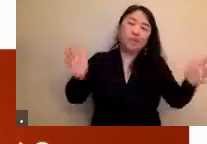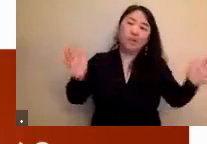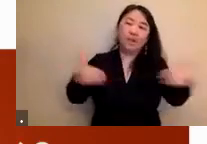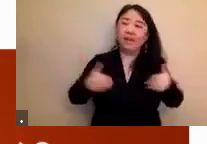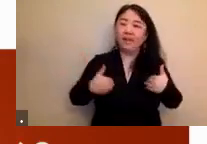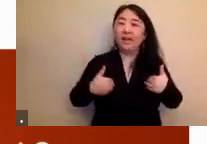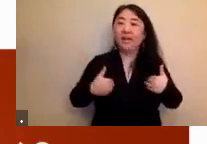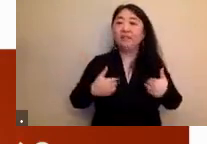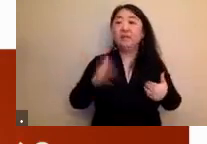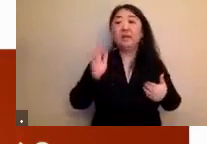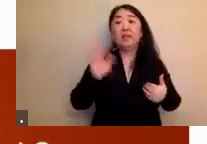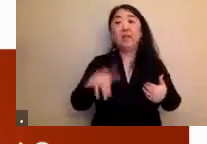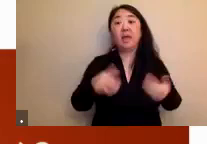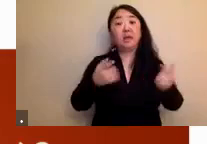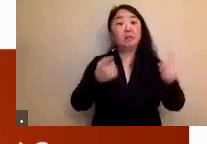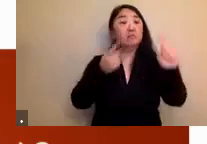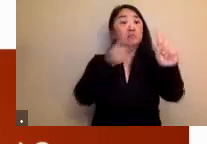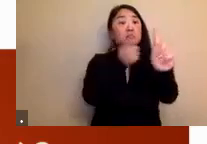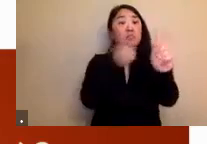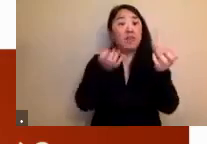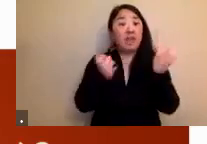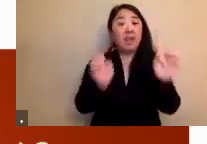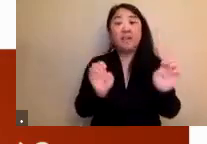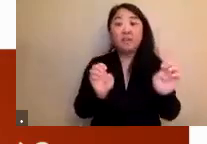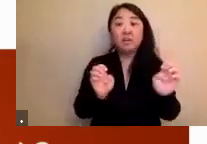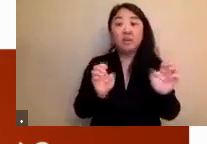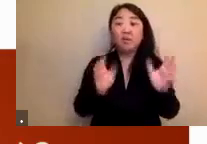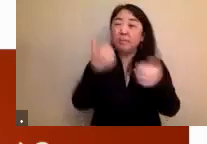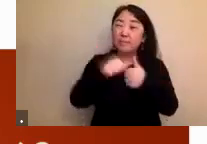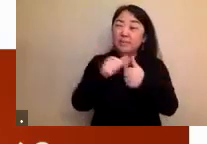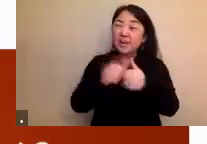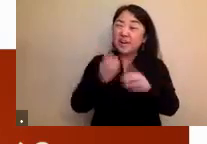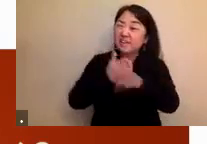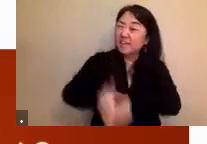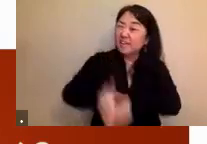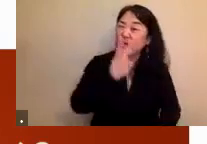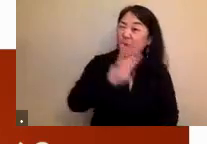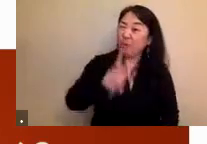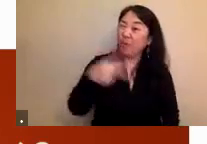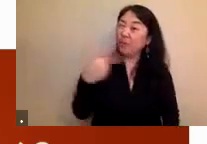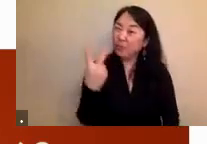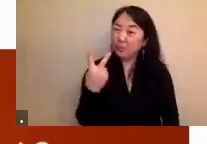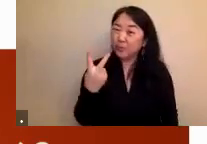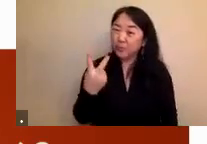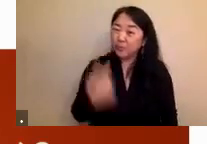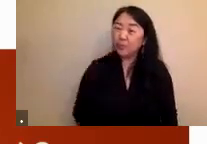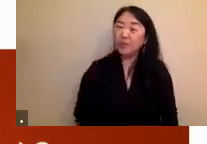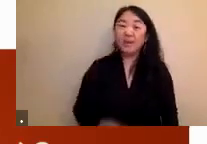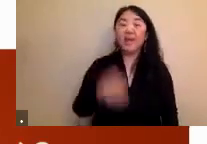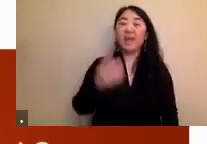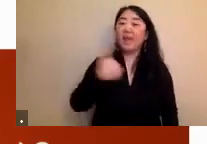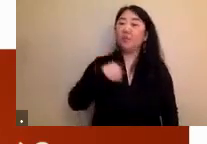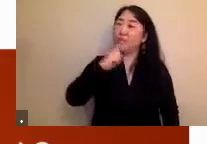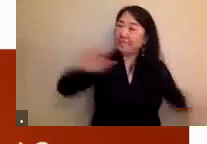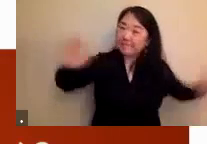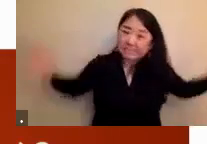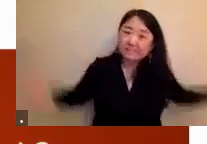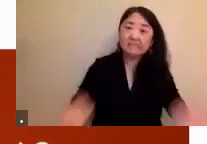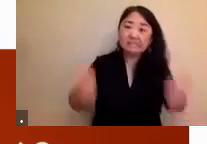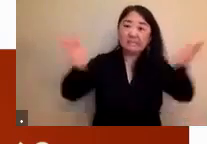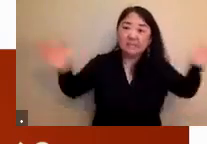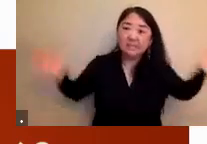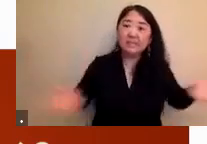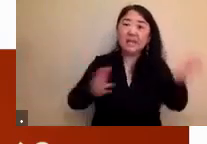the effort was really at that time, it was post-World War II, there was a push to really rebuild the